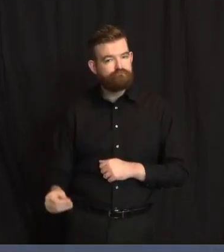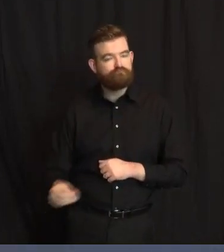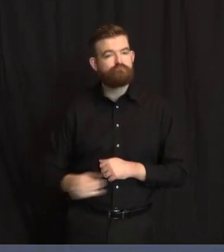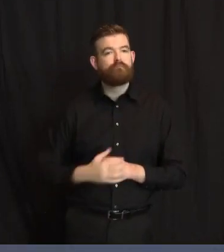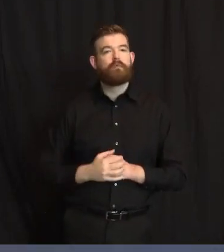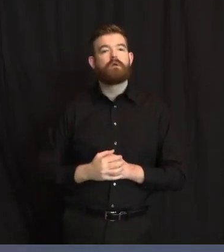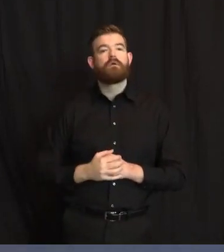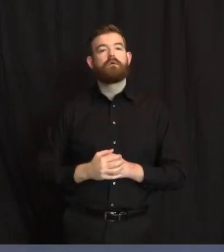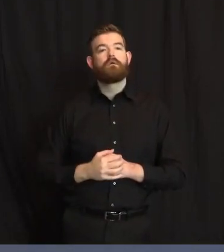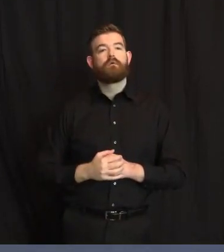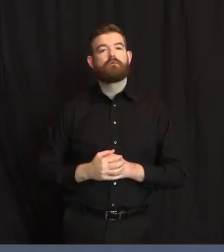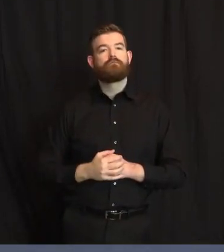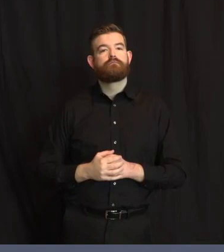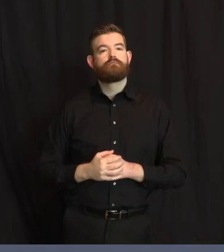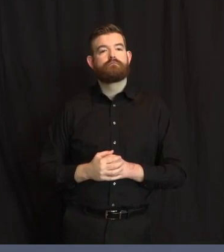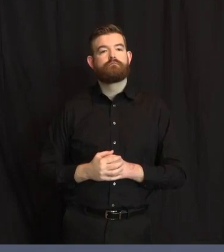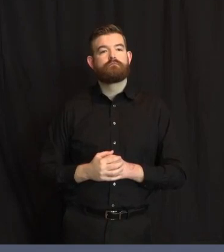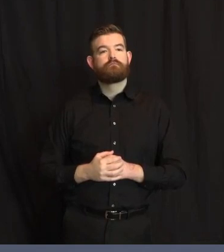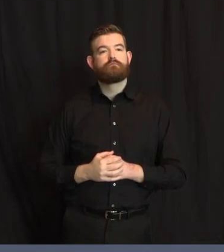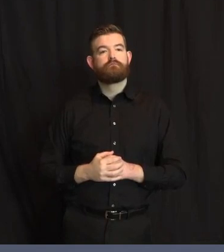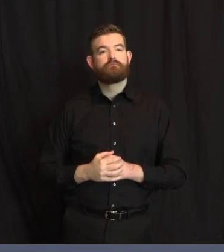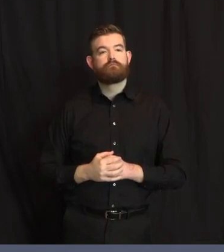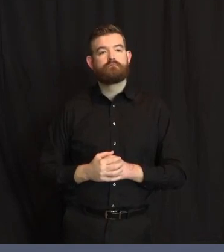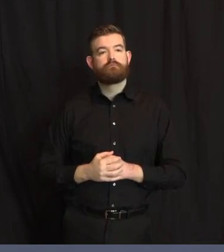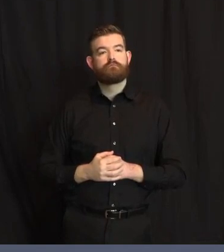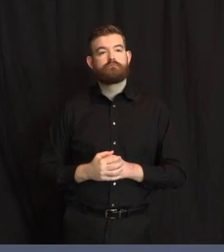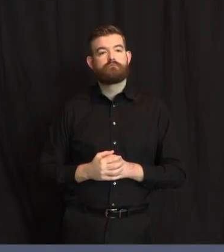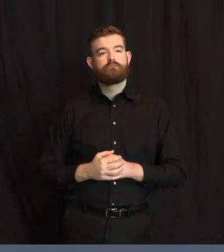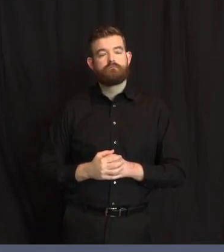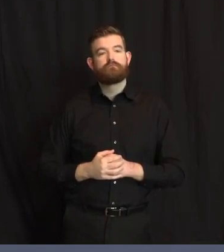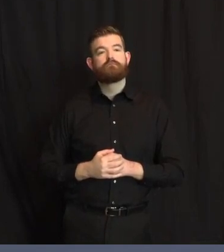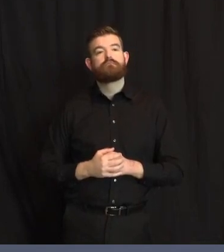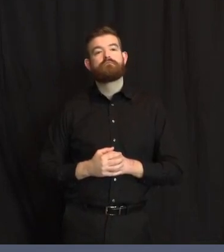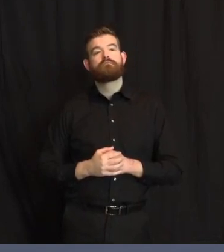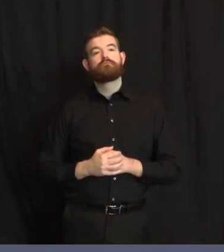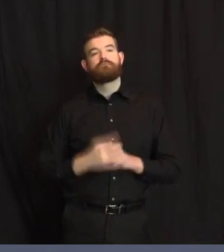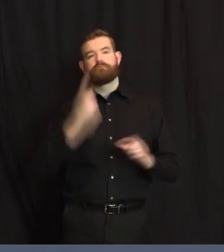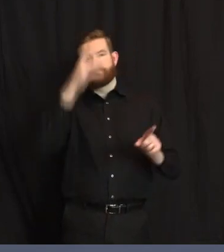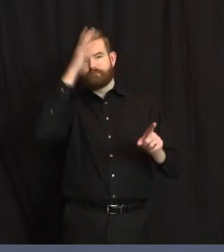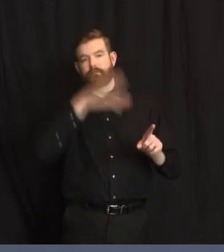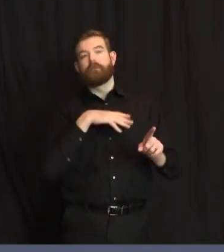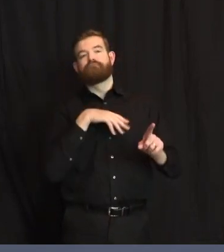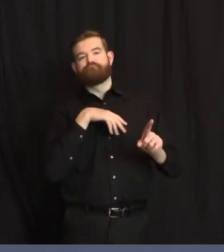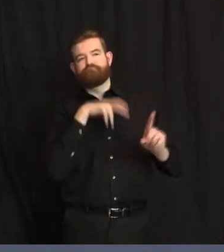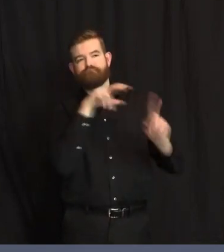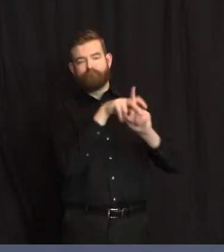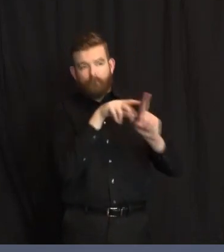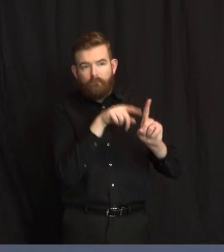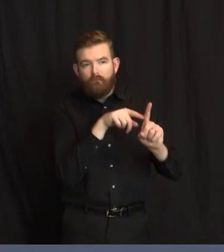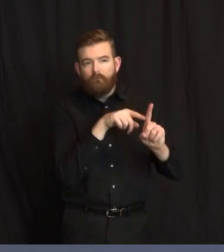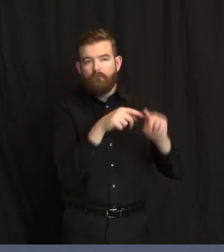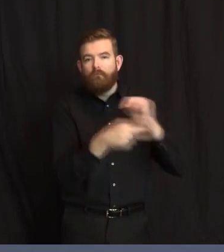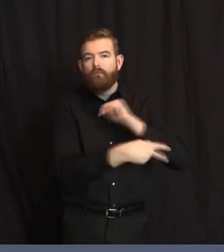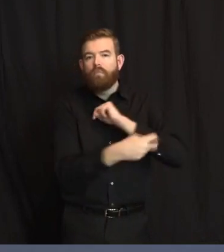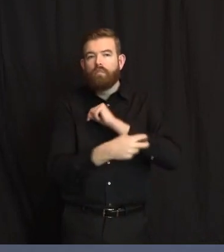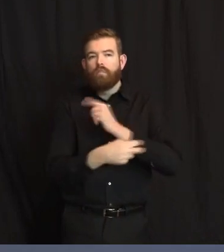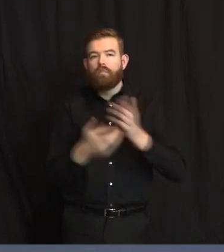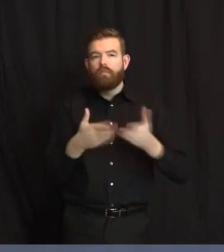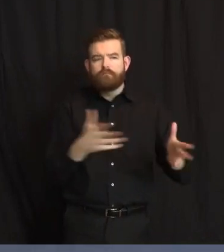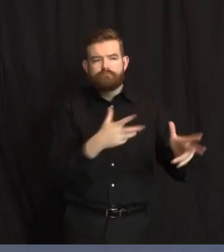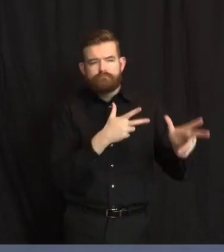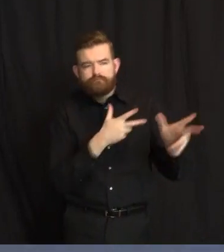suspicion of selling stolen goods. He was found to be in possession of stolen goods and was turned over to Springfield Police Department,